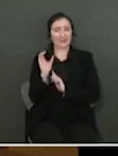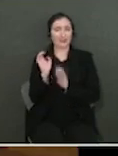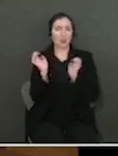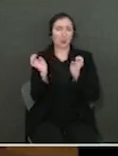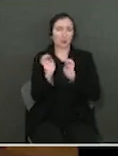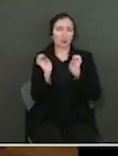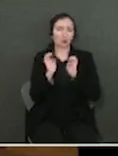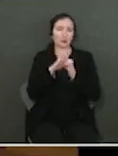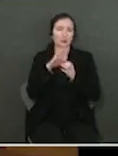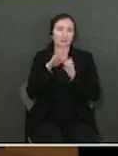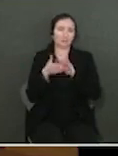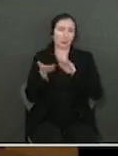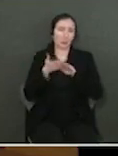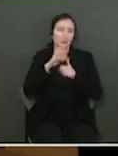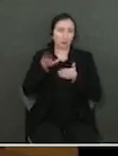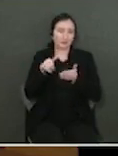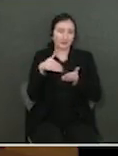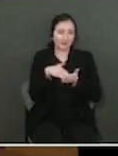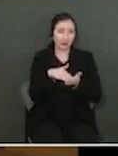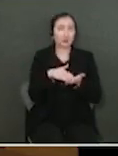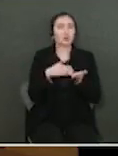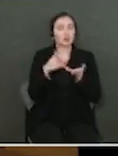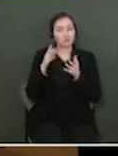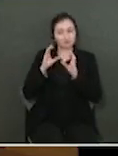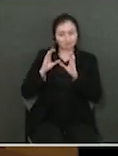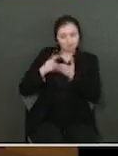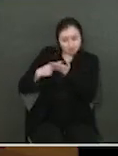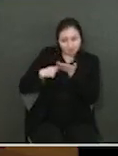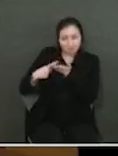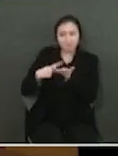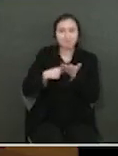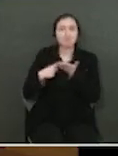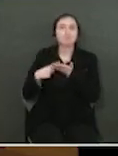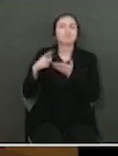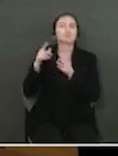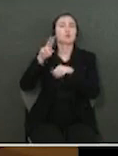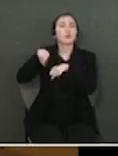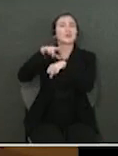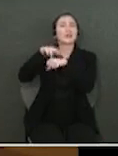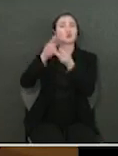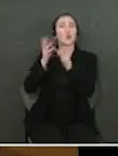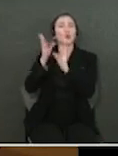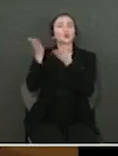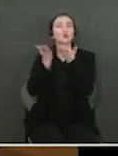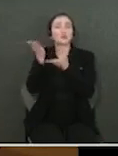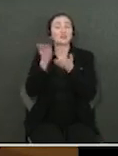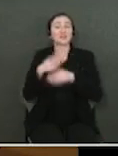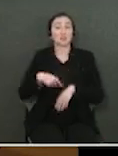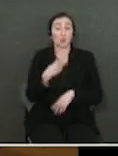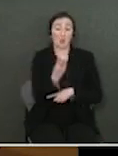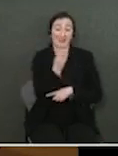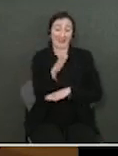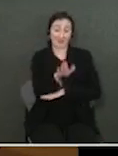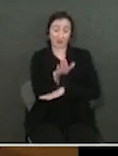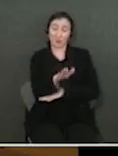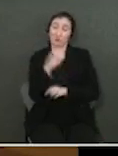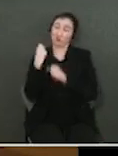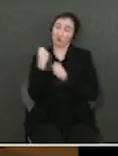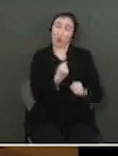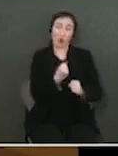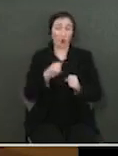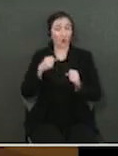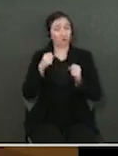National Weather Service, but very strong Arctic cold front will move through the area Wednesday afternoon and evening,